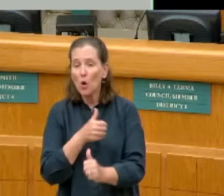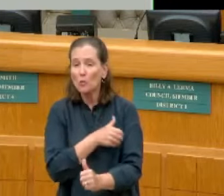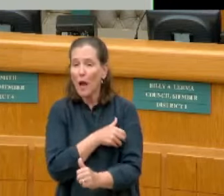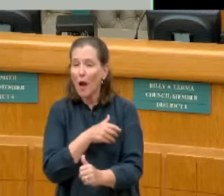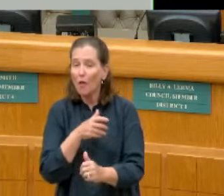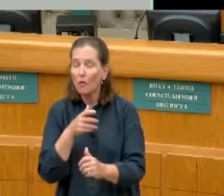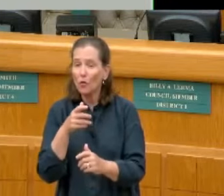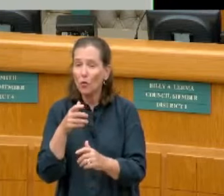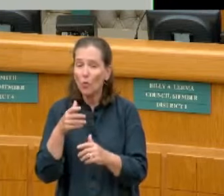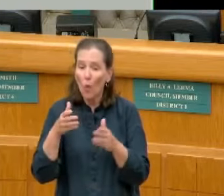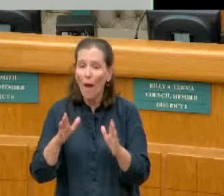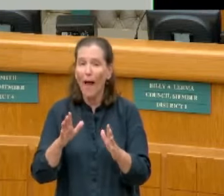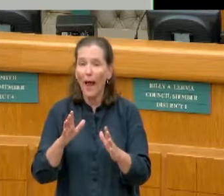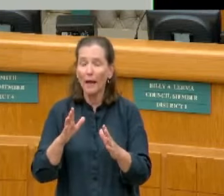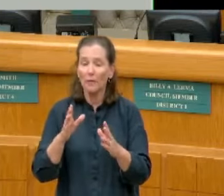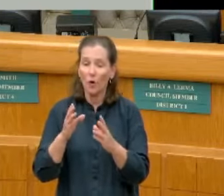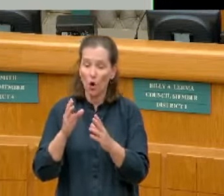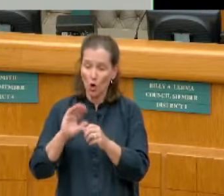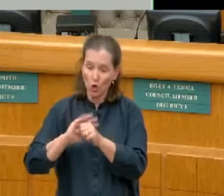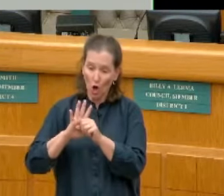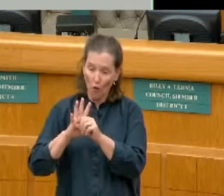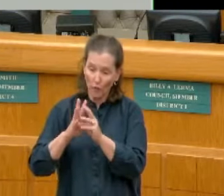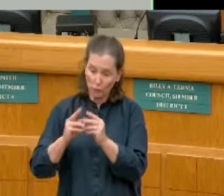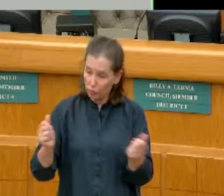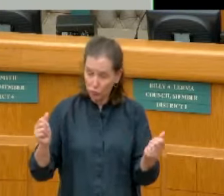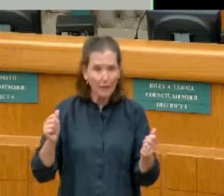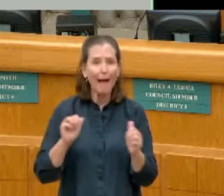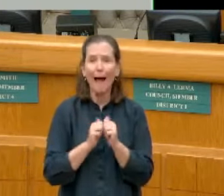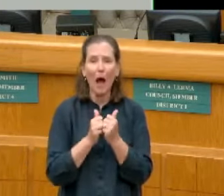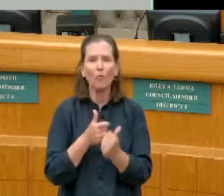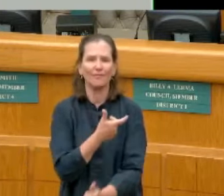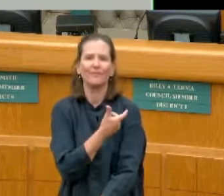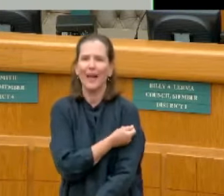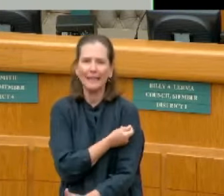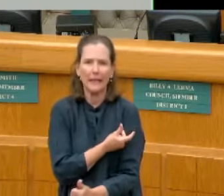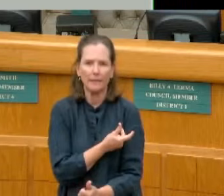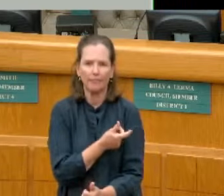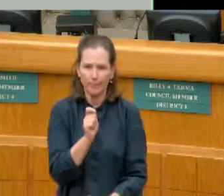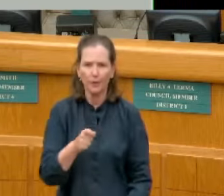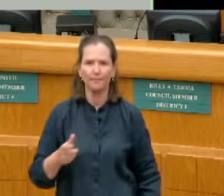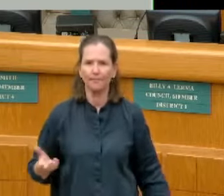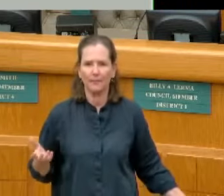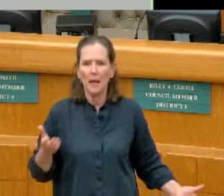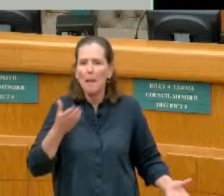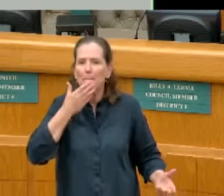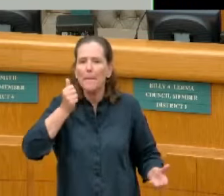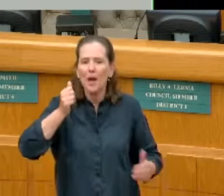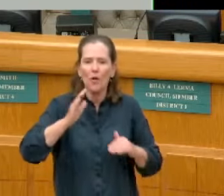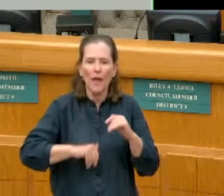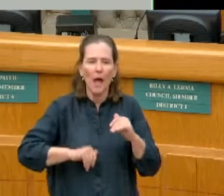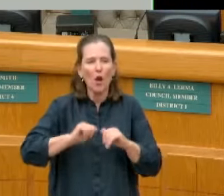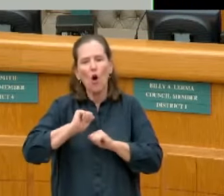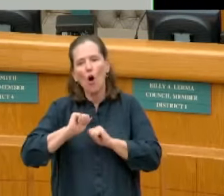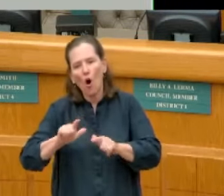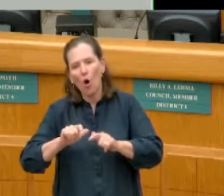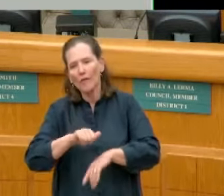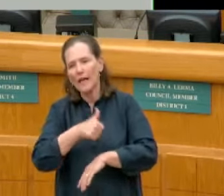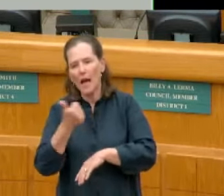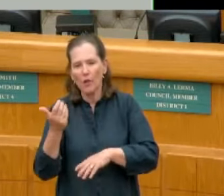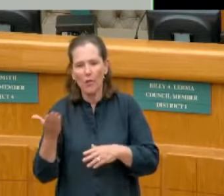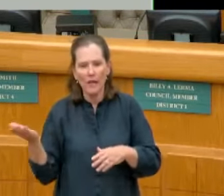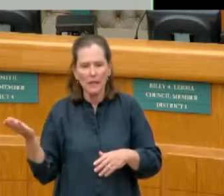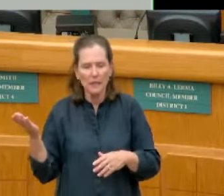vaccinated. It is better than all the other treatments that you may have heard about. It has more support. Why